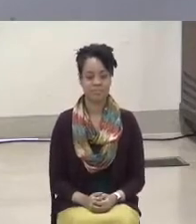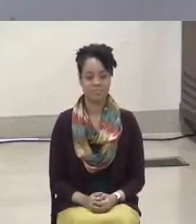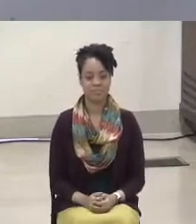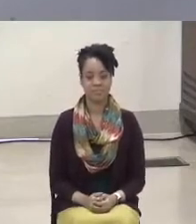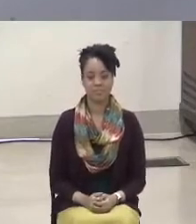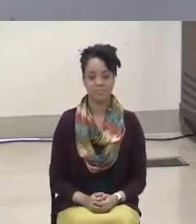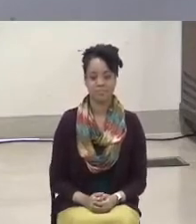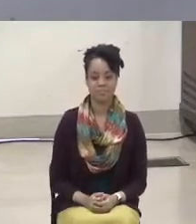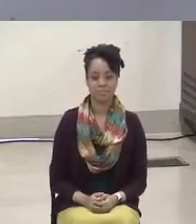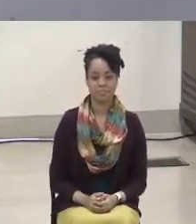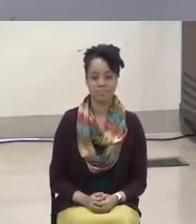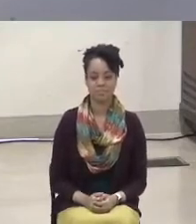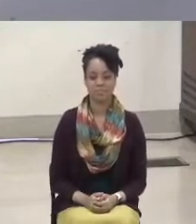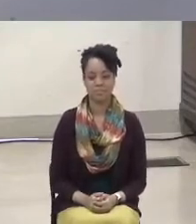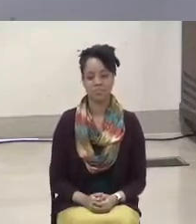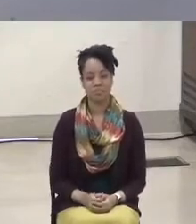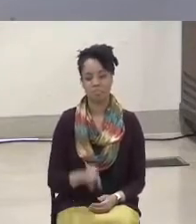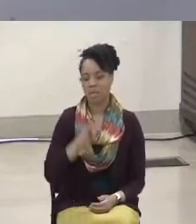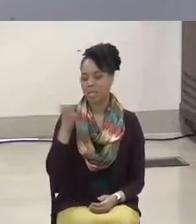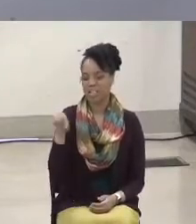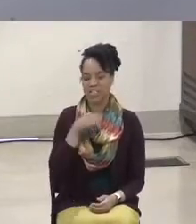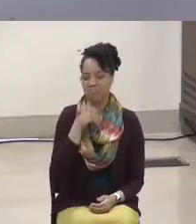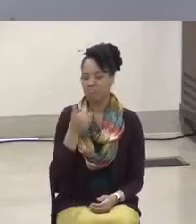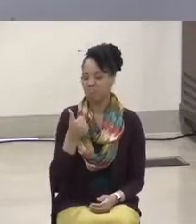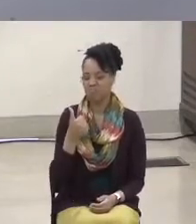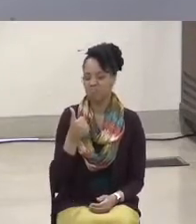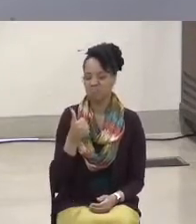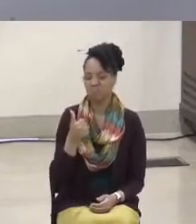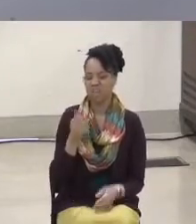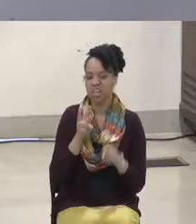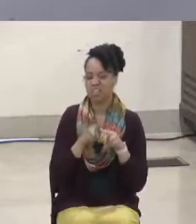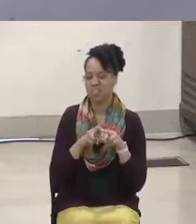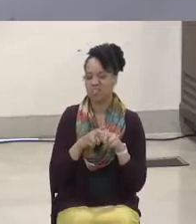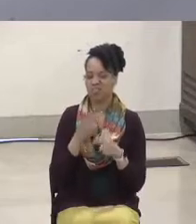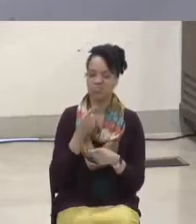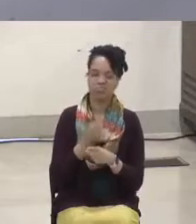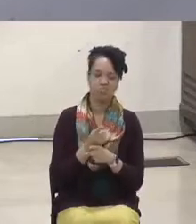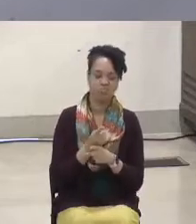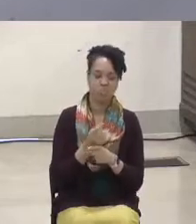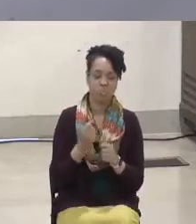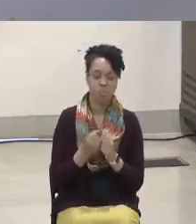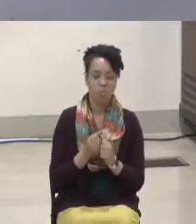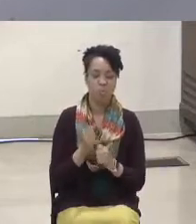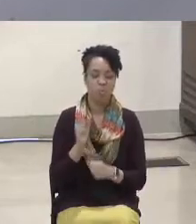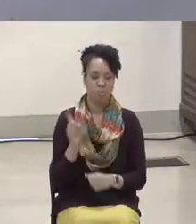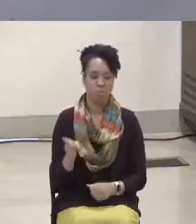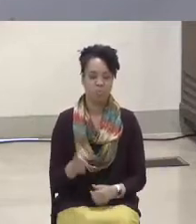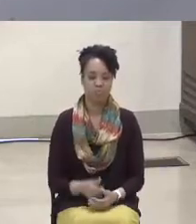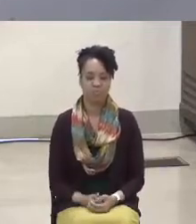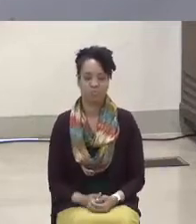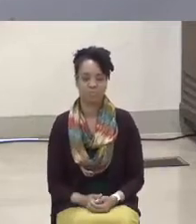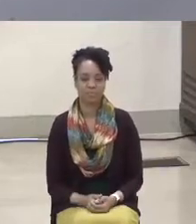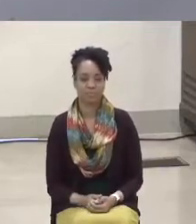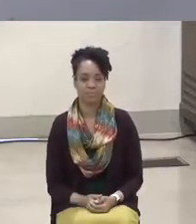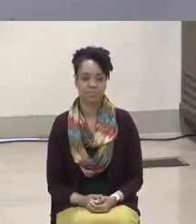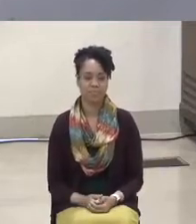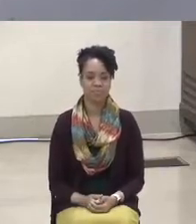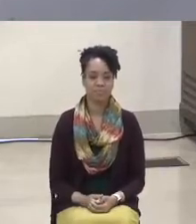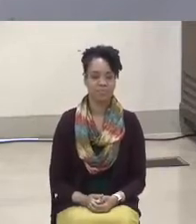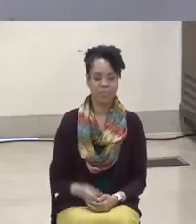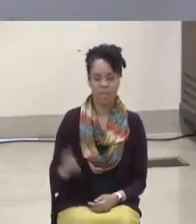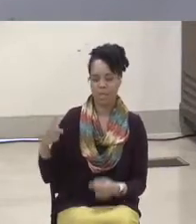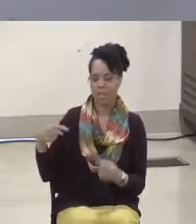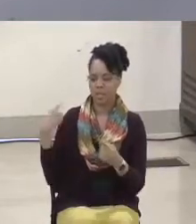de Dios. And it just didn't sit right with him. Y eso no se sintió bien al respecto. That while